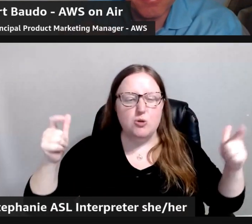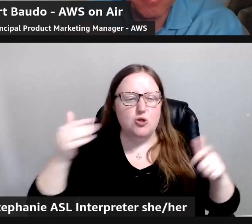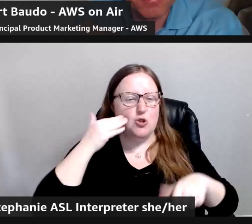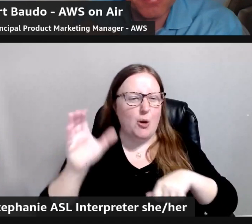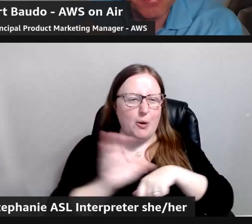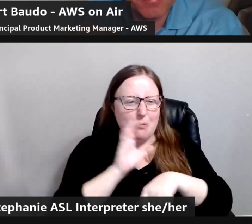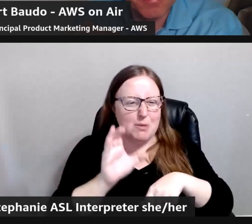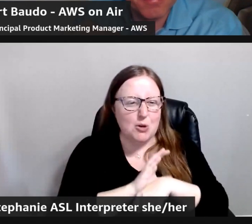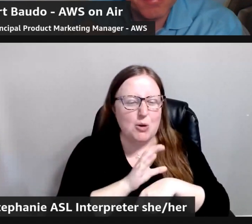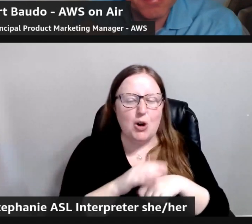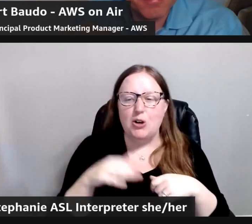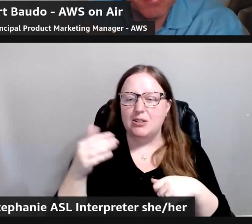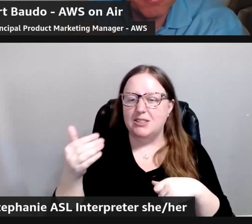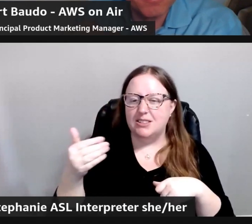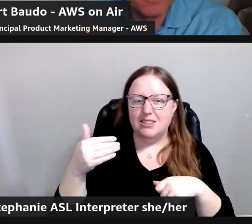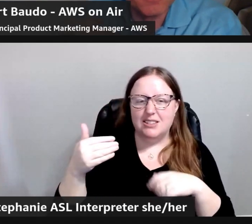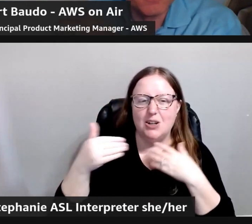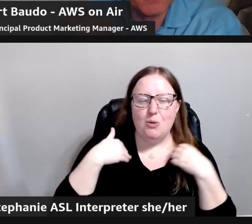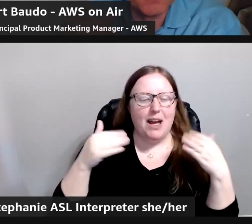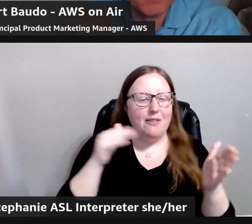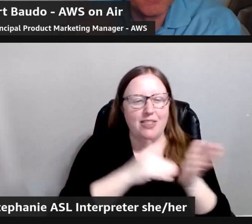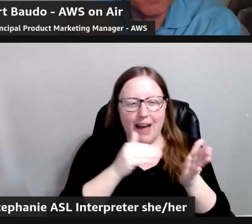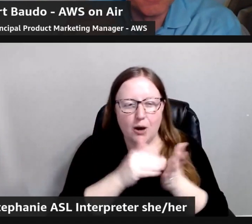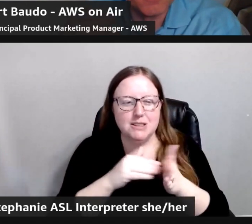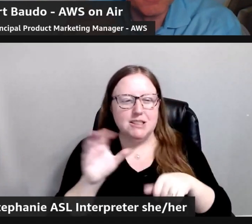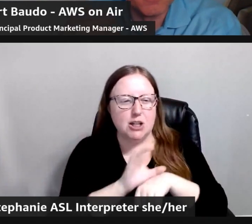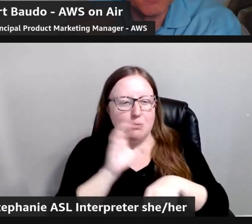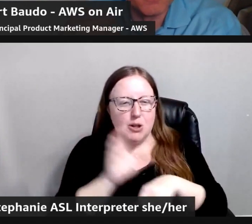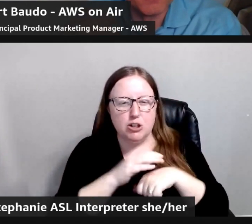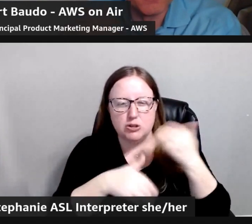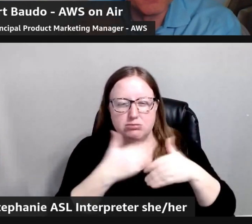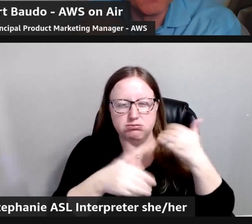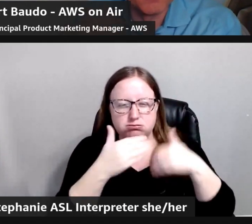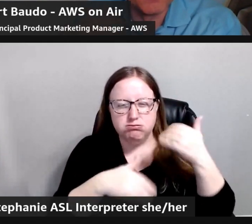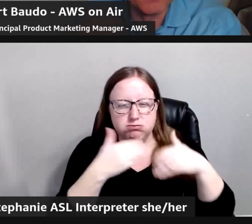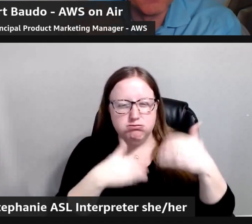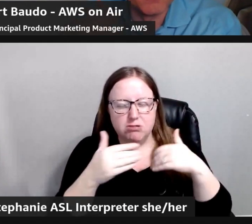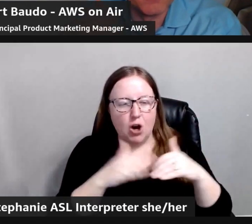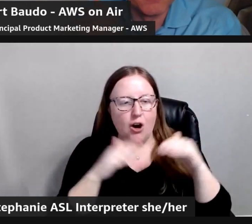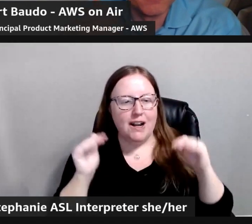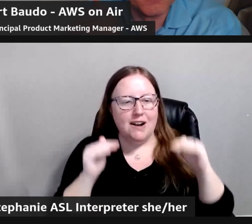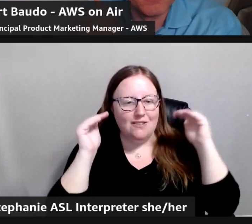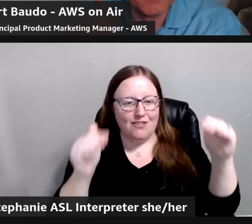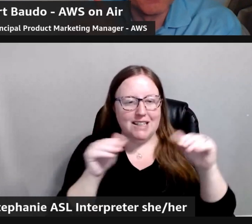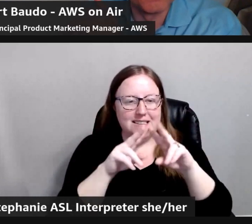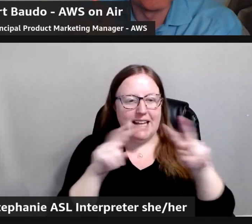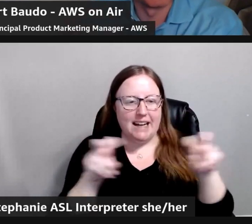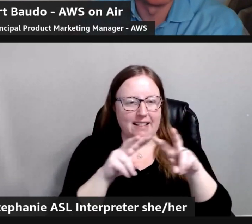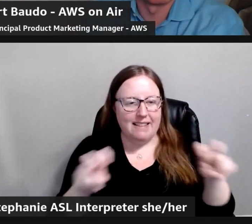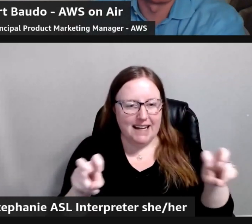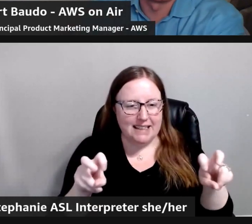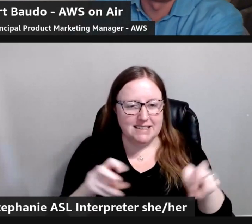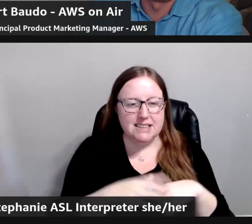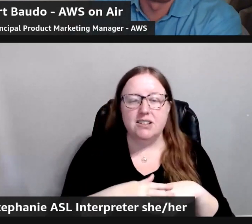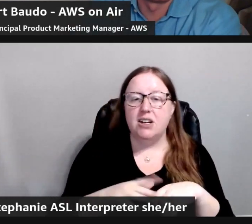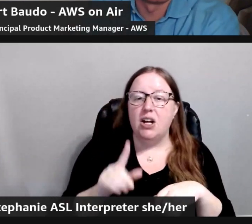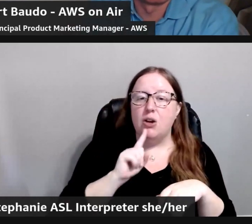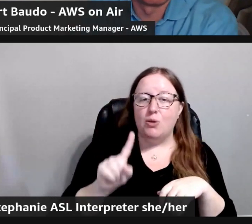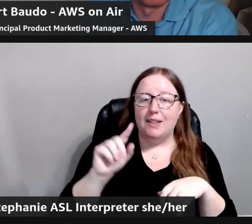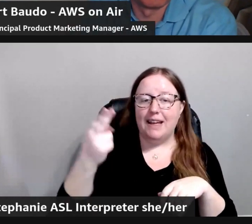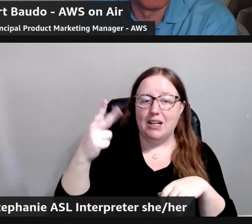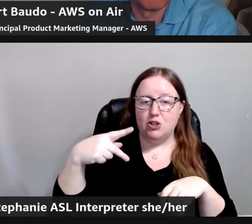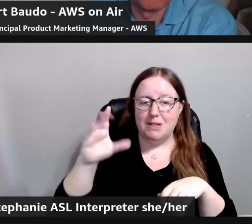server racks where we have thousands of computers sort of crunching away on advanced analytics. Super